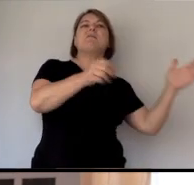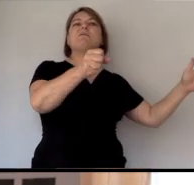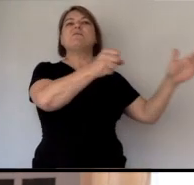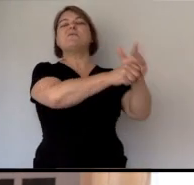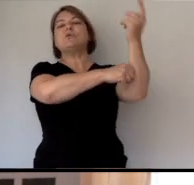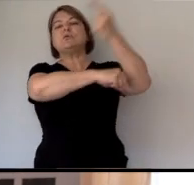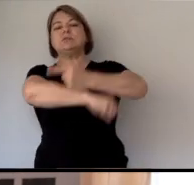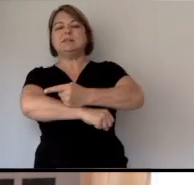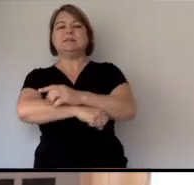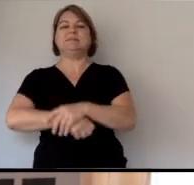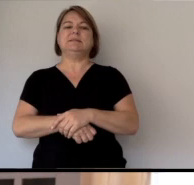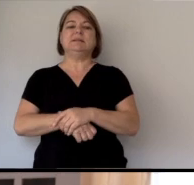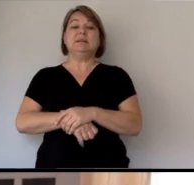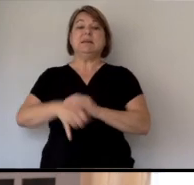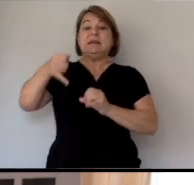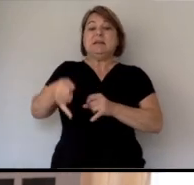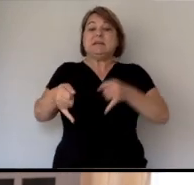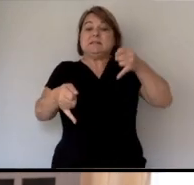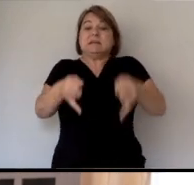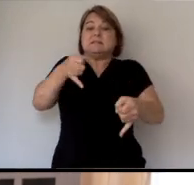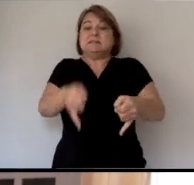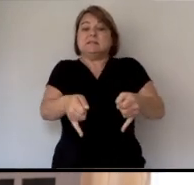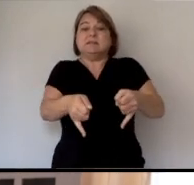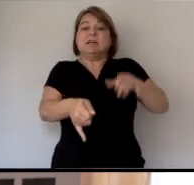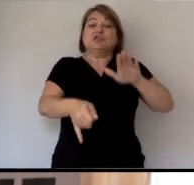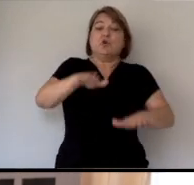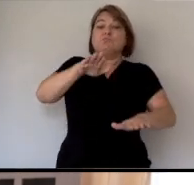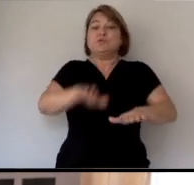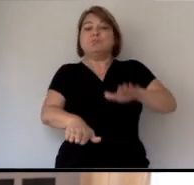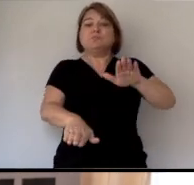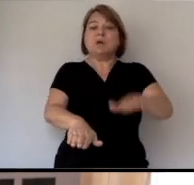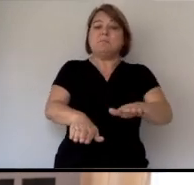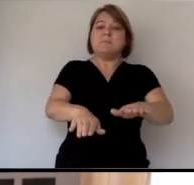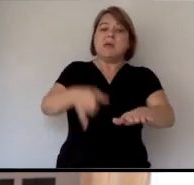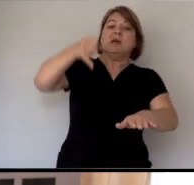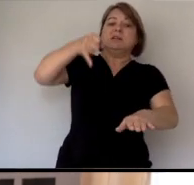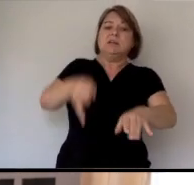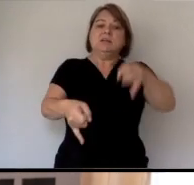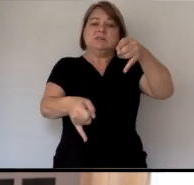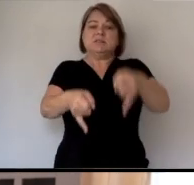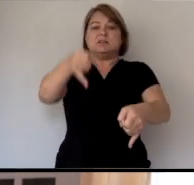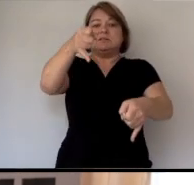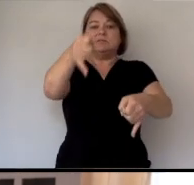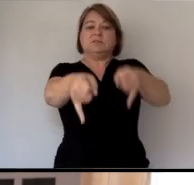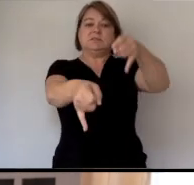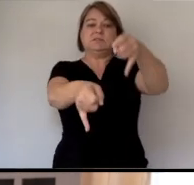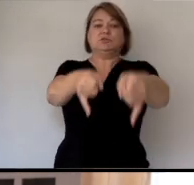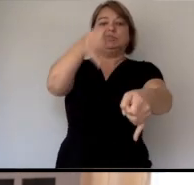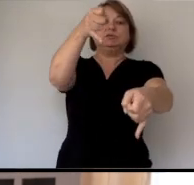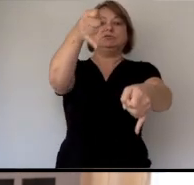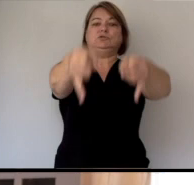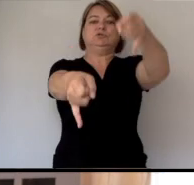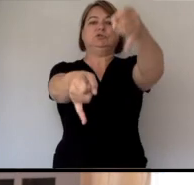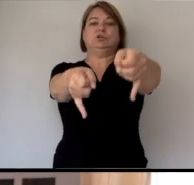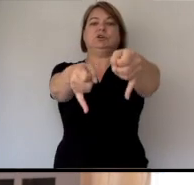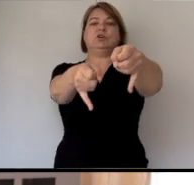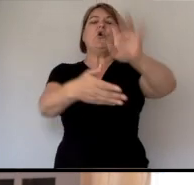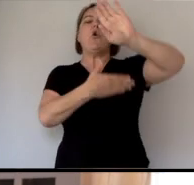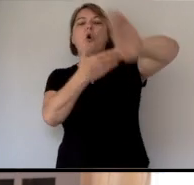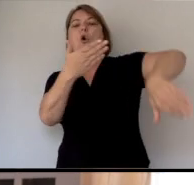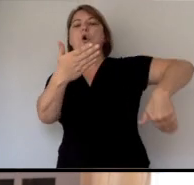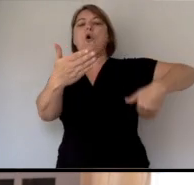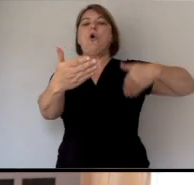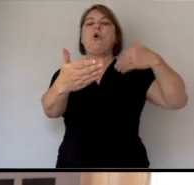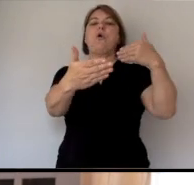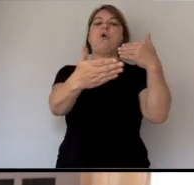click, click, click. Click, click, click. Click, click, click. The heels on the drag queen go click, click, click.